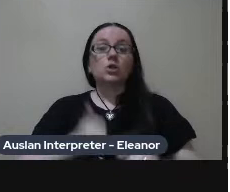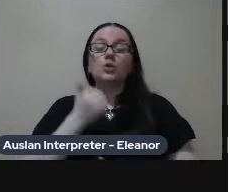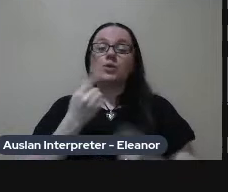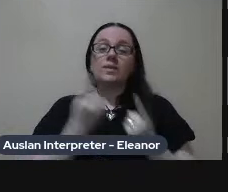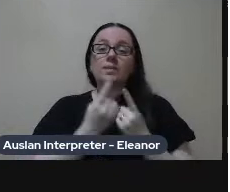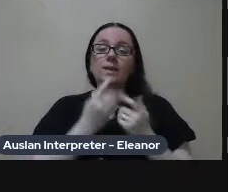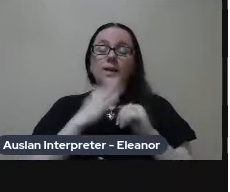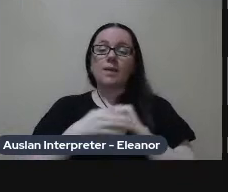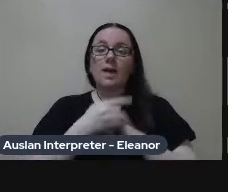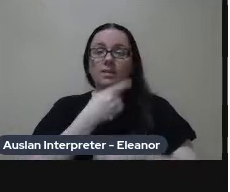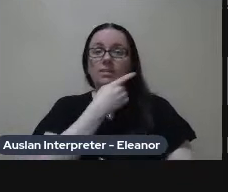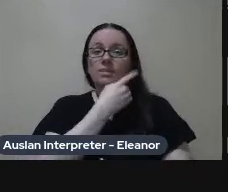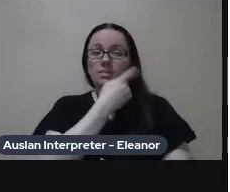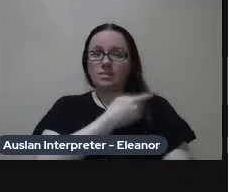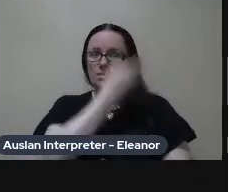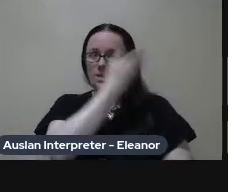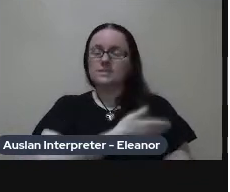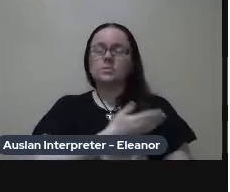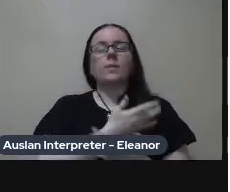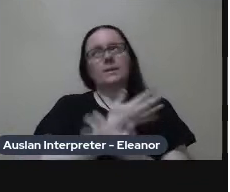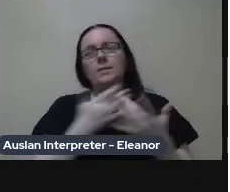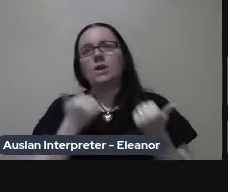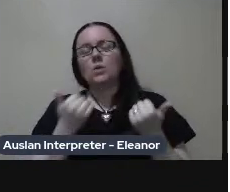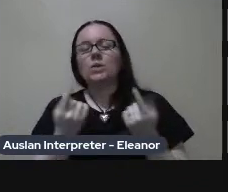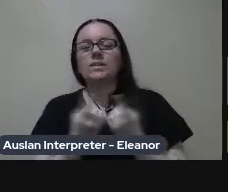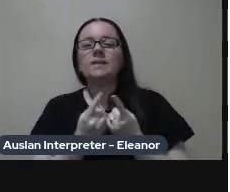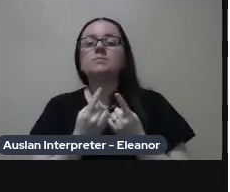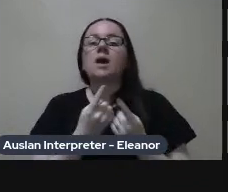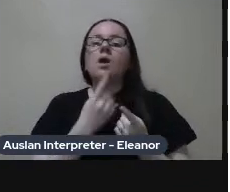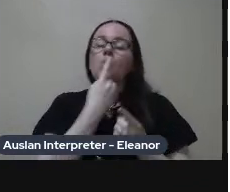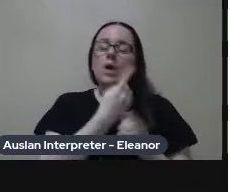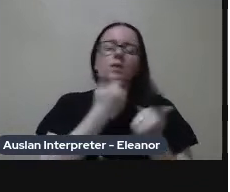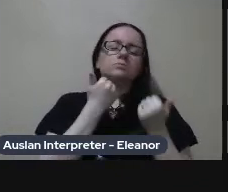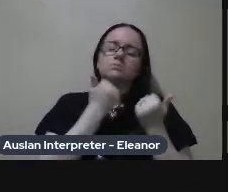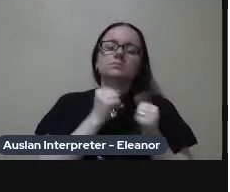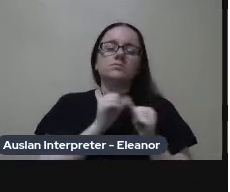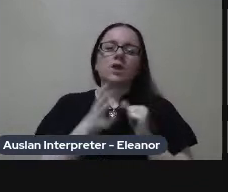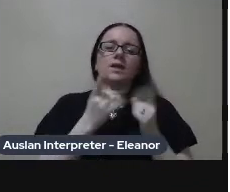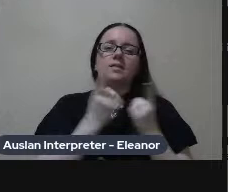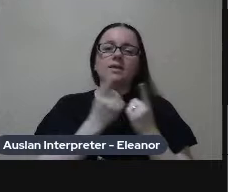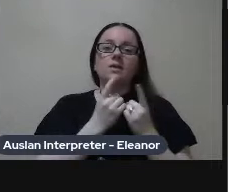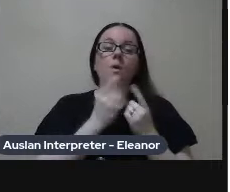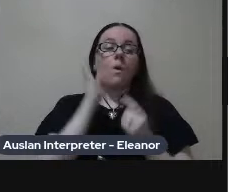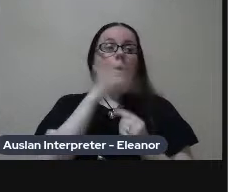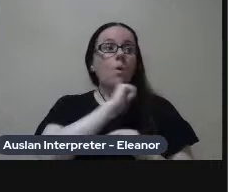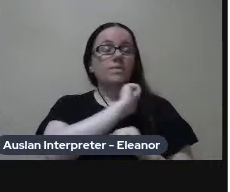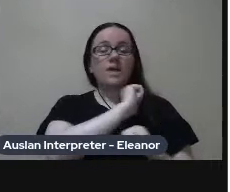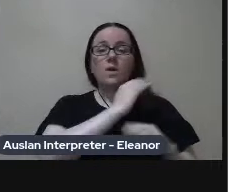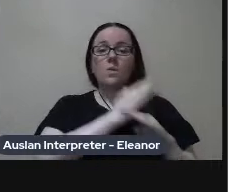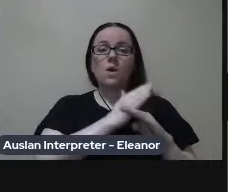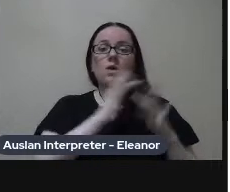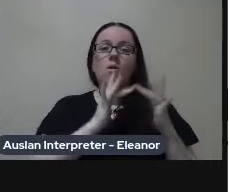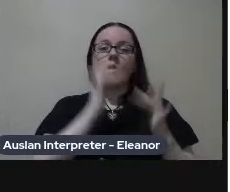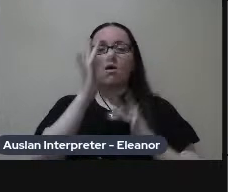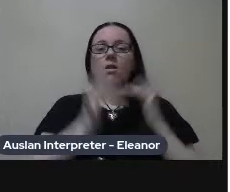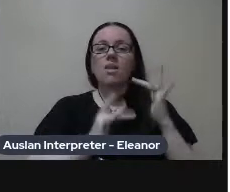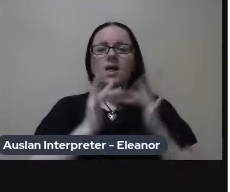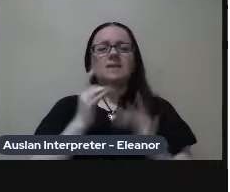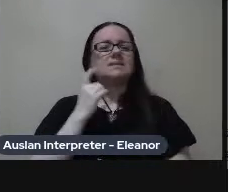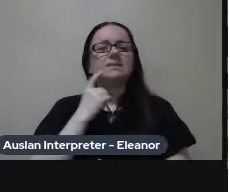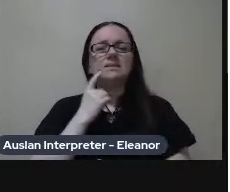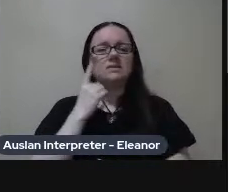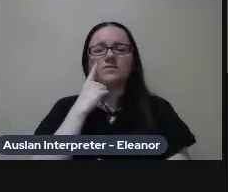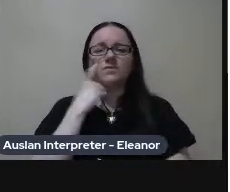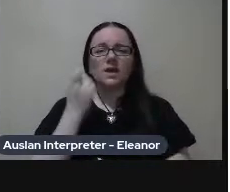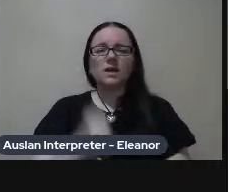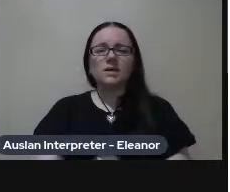as far as I'm concerned, there's many good things, is that all of their work is published online. It's easy to find. I can help you connect with it so